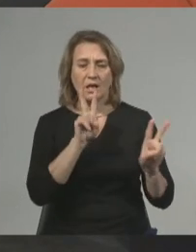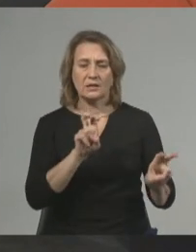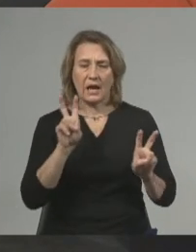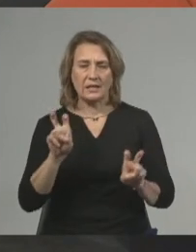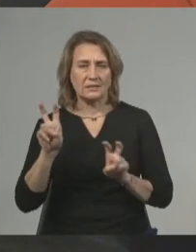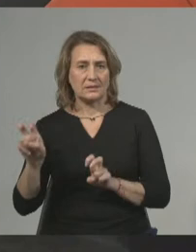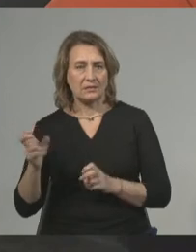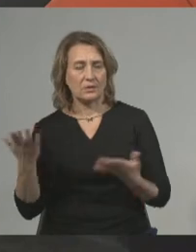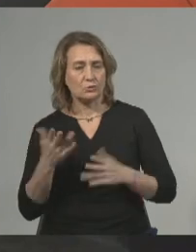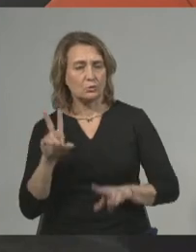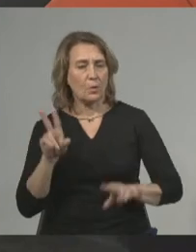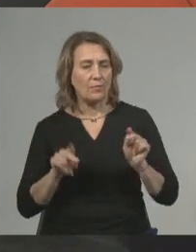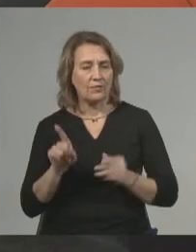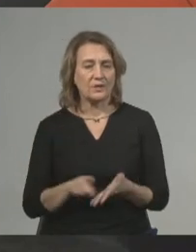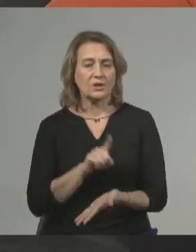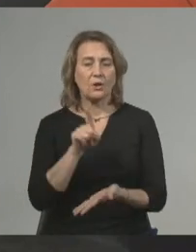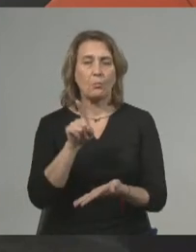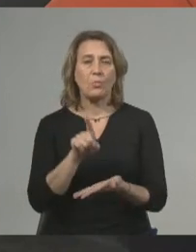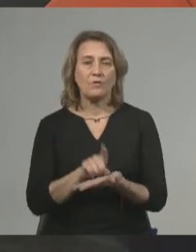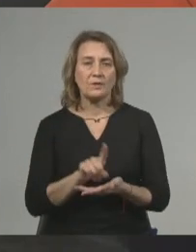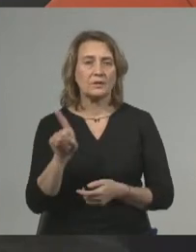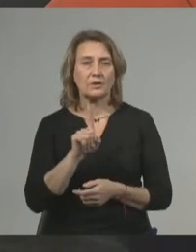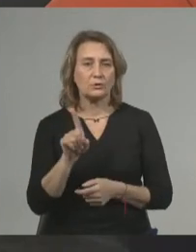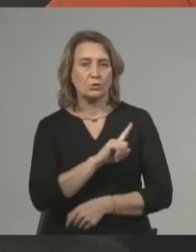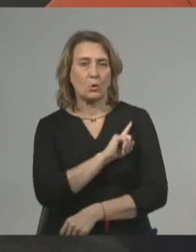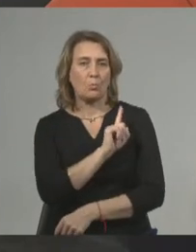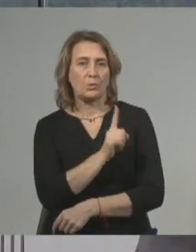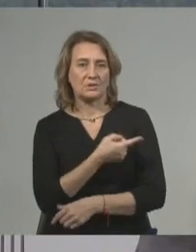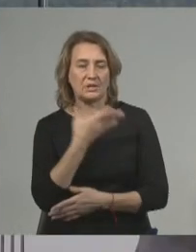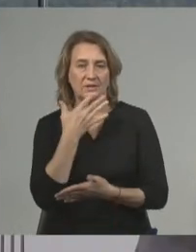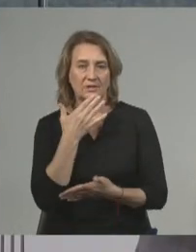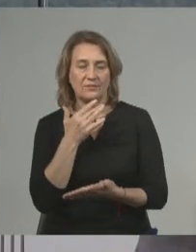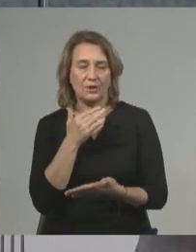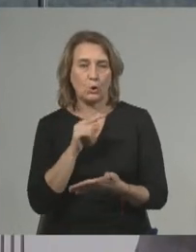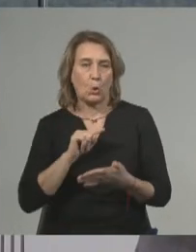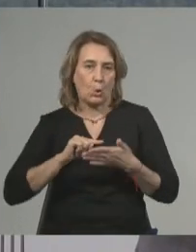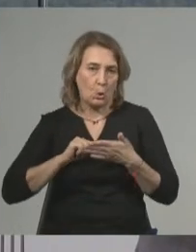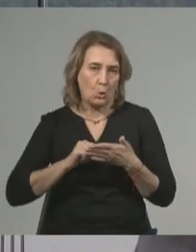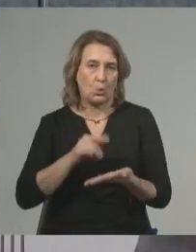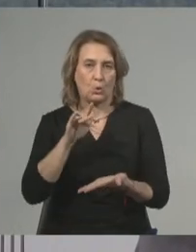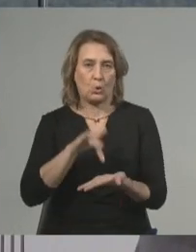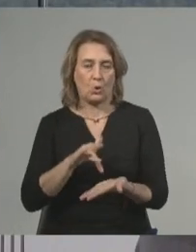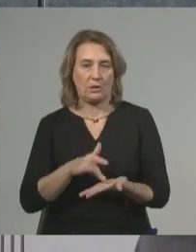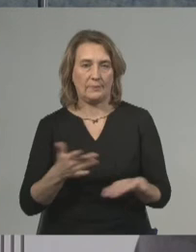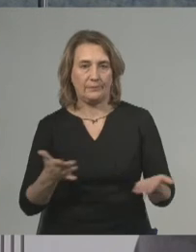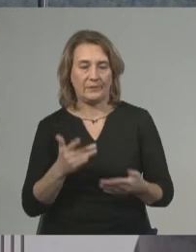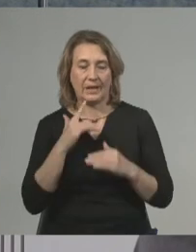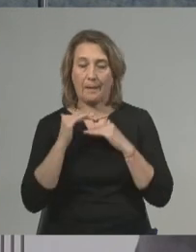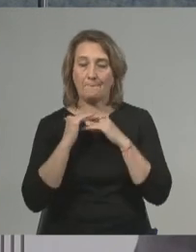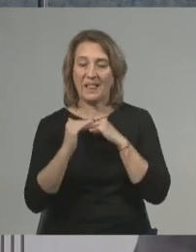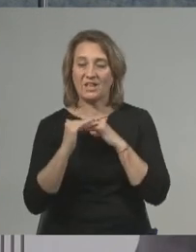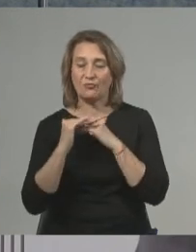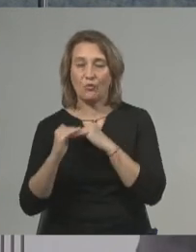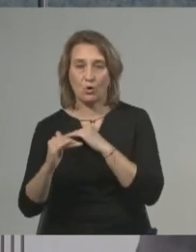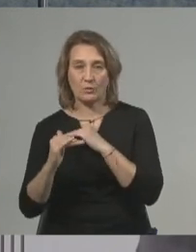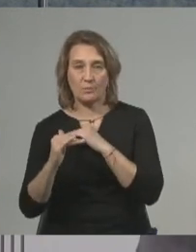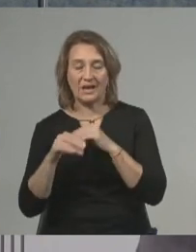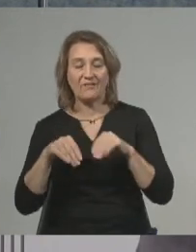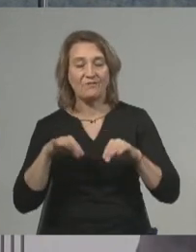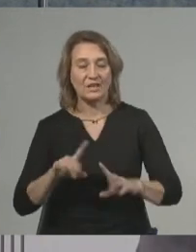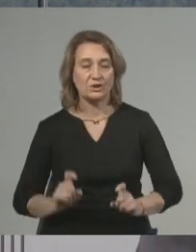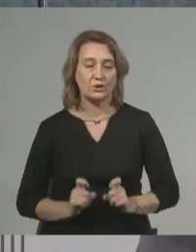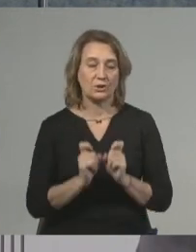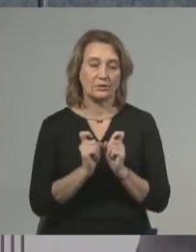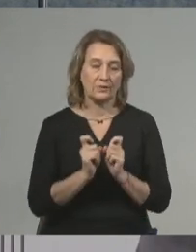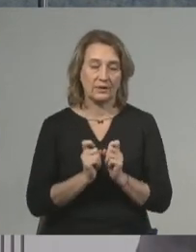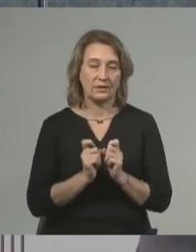should do to strengthen their role as a platform for conflict and problem resolution and i would like to